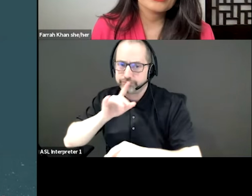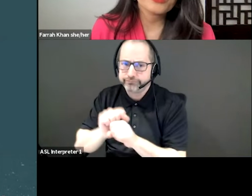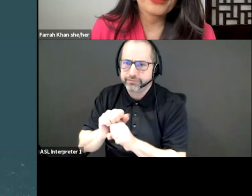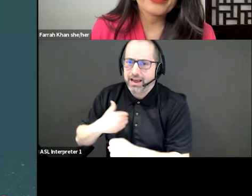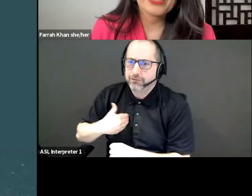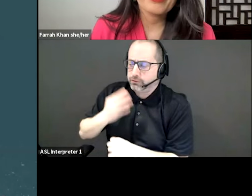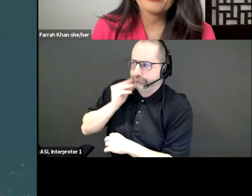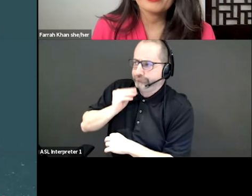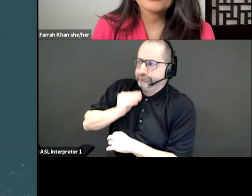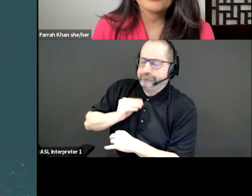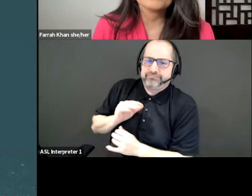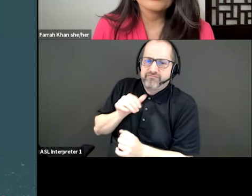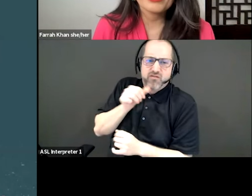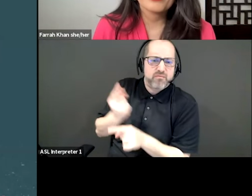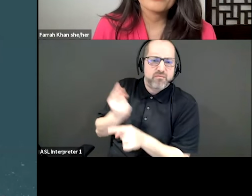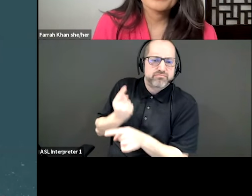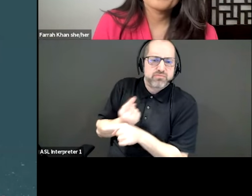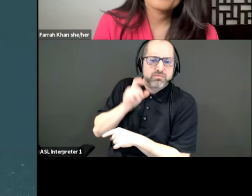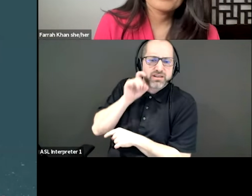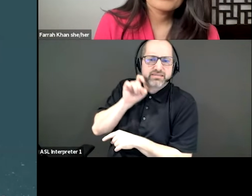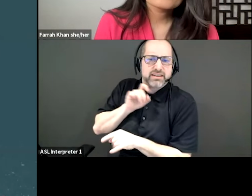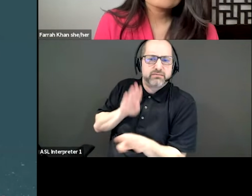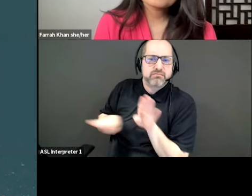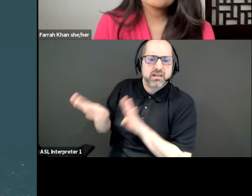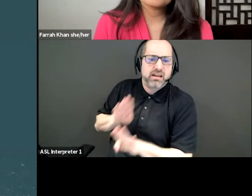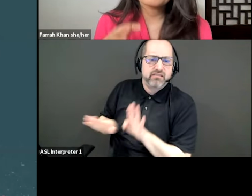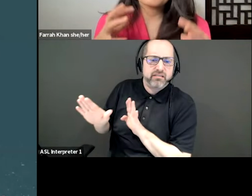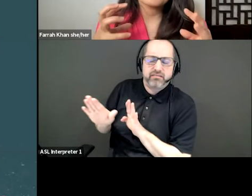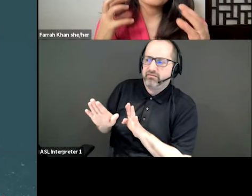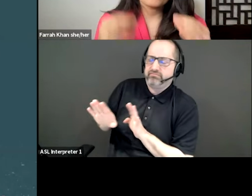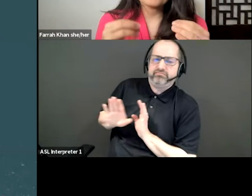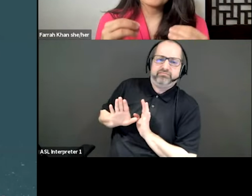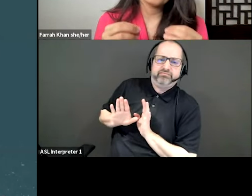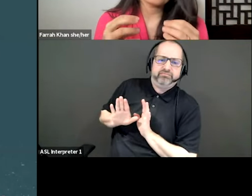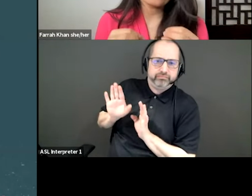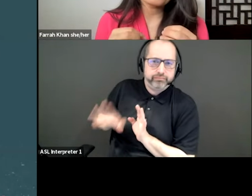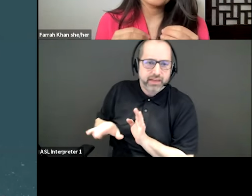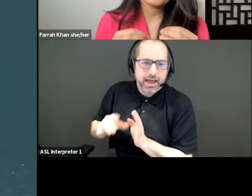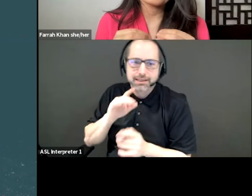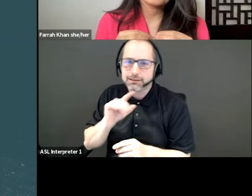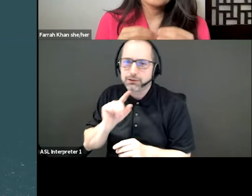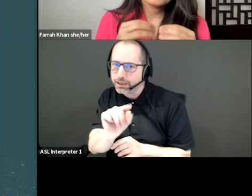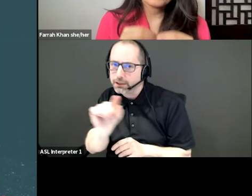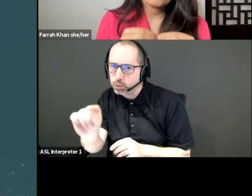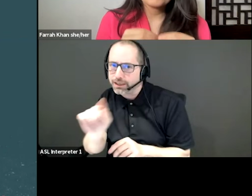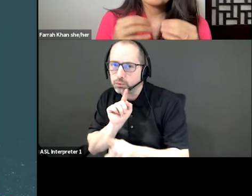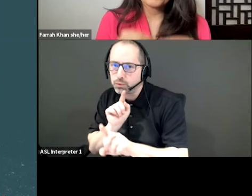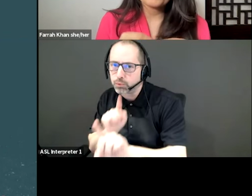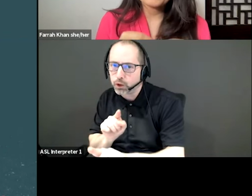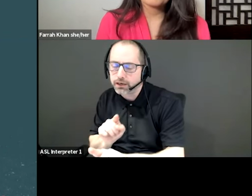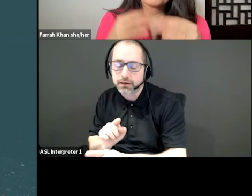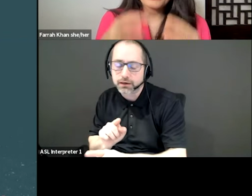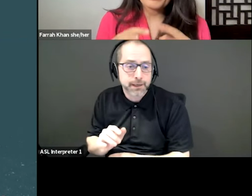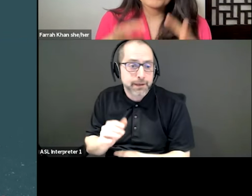a research report that came out in 2020. So this is something that is important to see not only as sexual violence